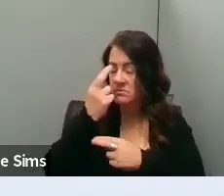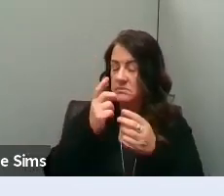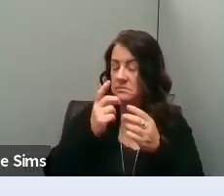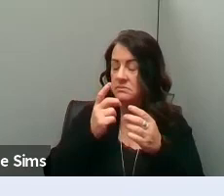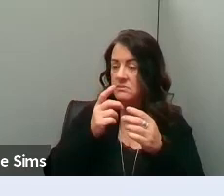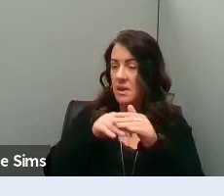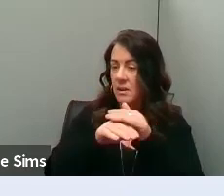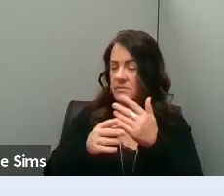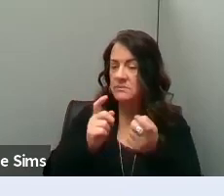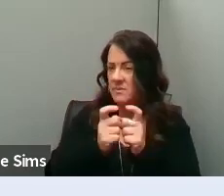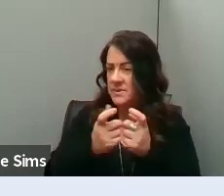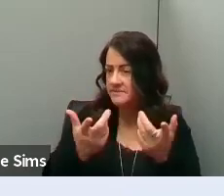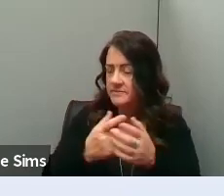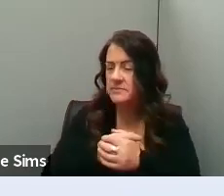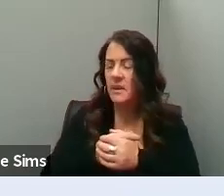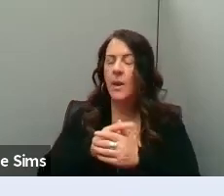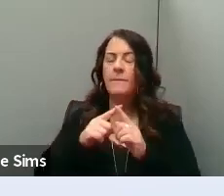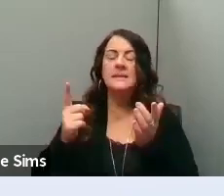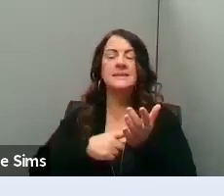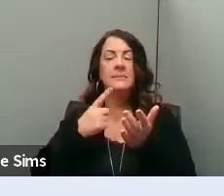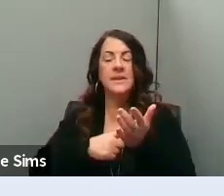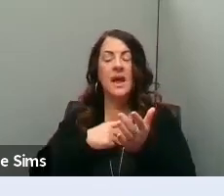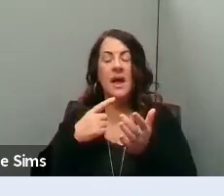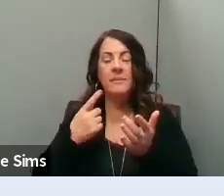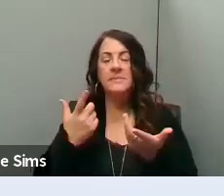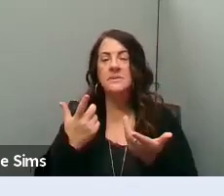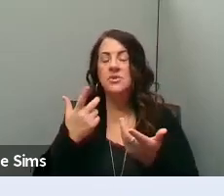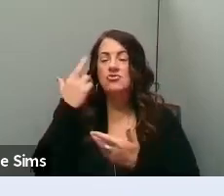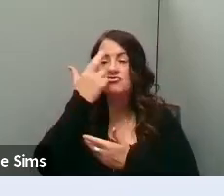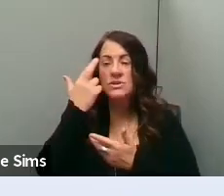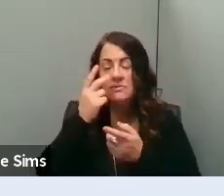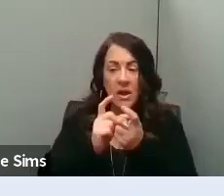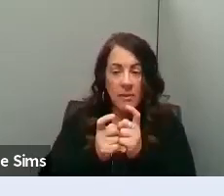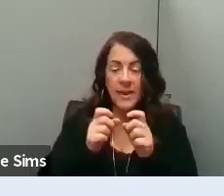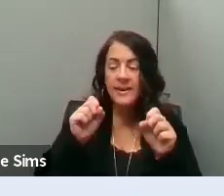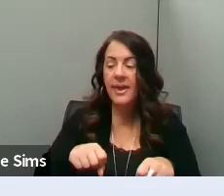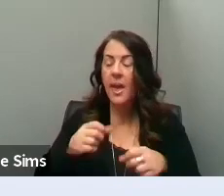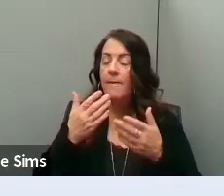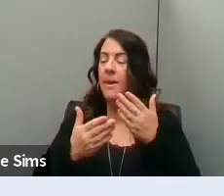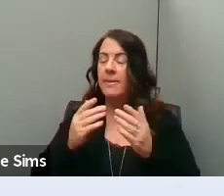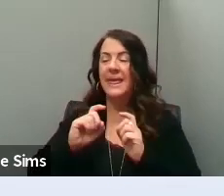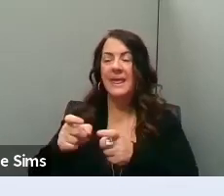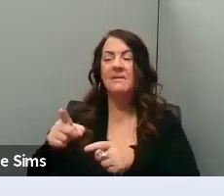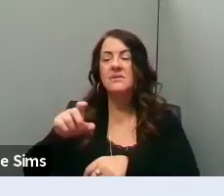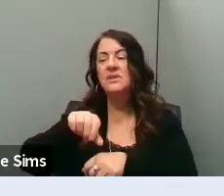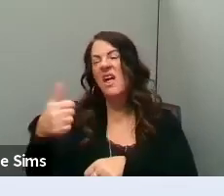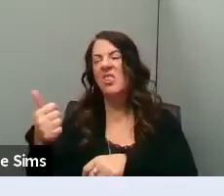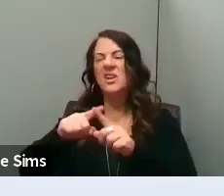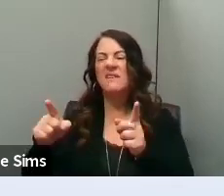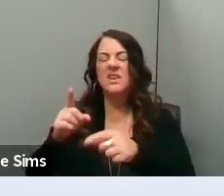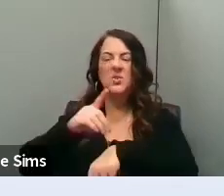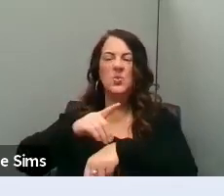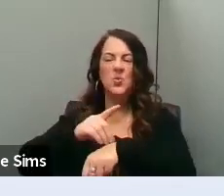be sometimes a reasonable accommodation, although job reassignment, I think, is not a